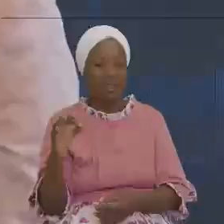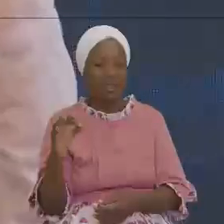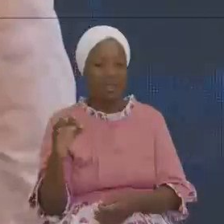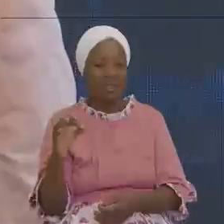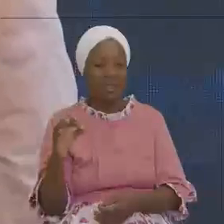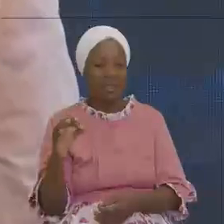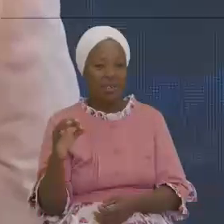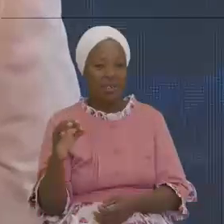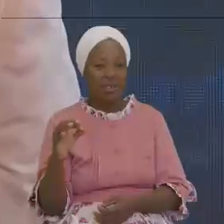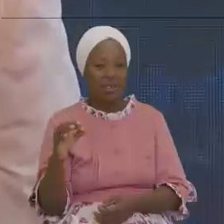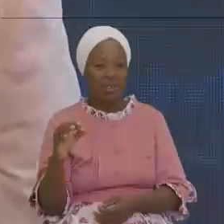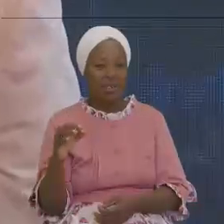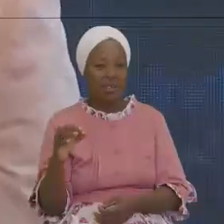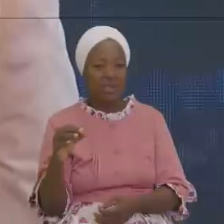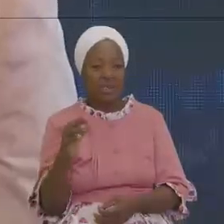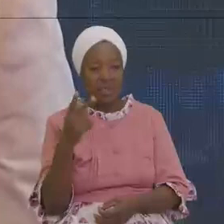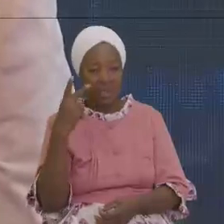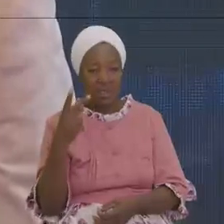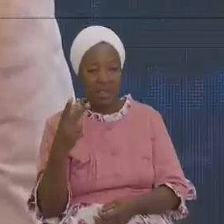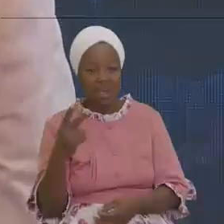Look at this. And